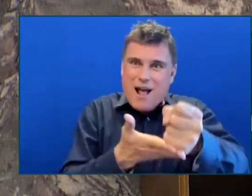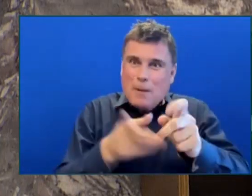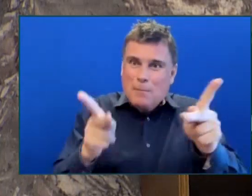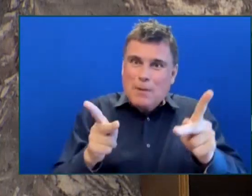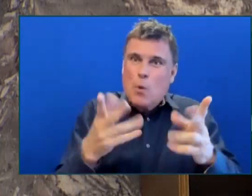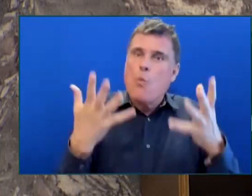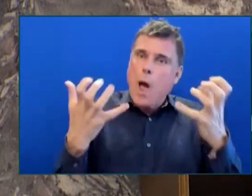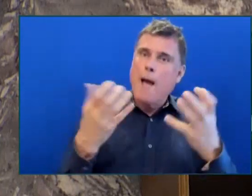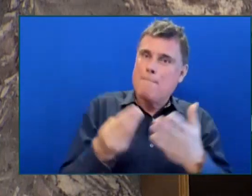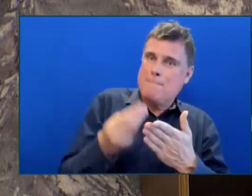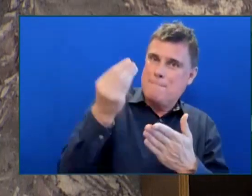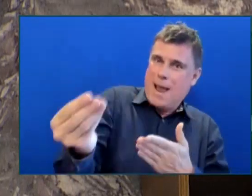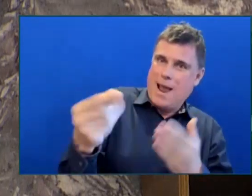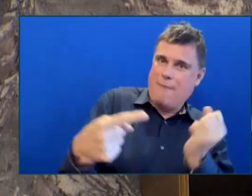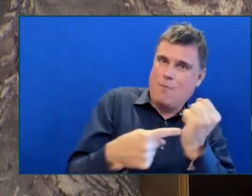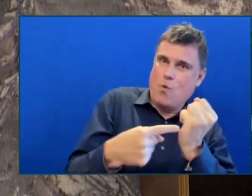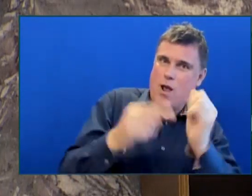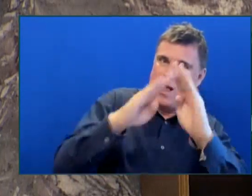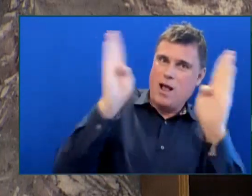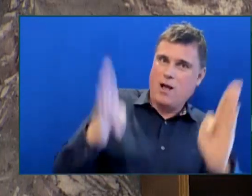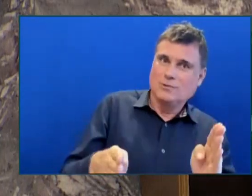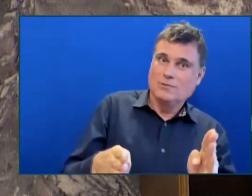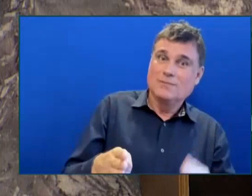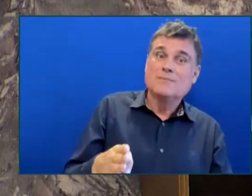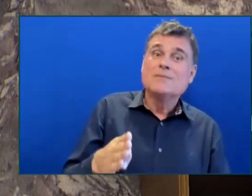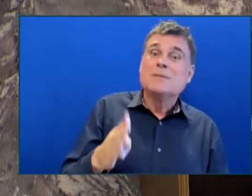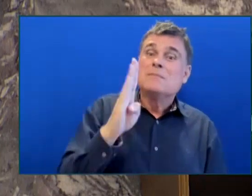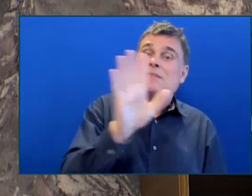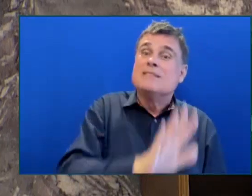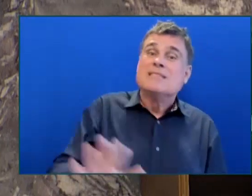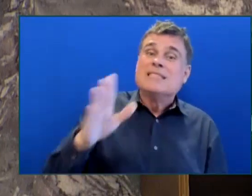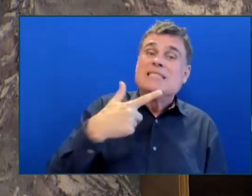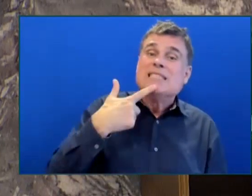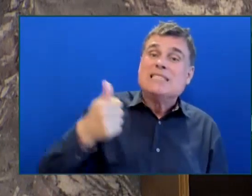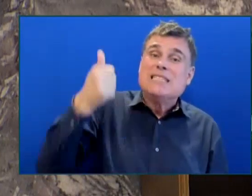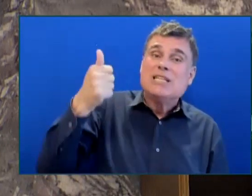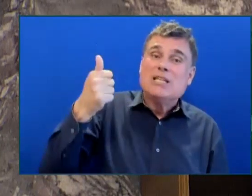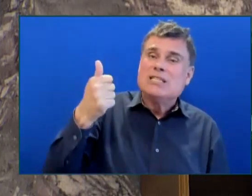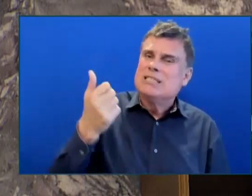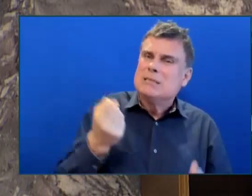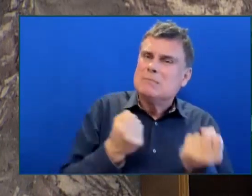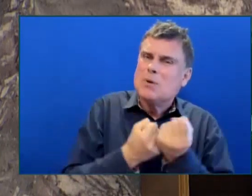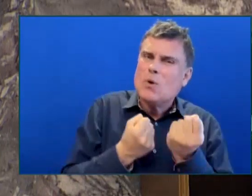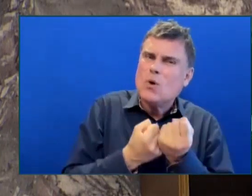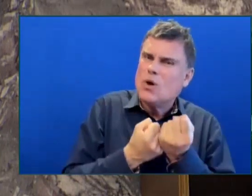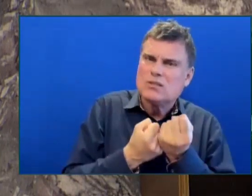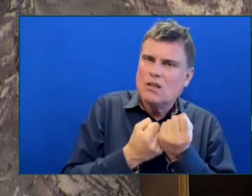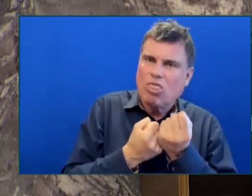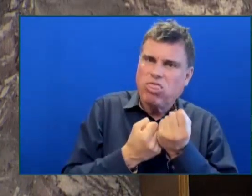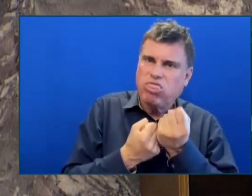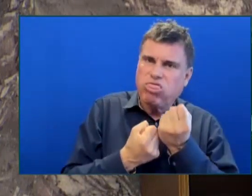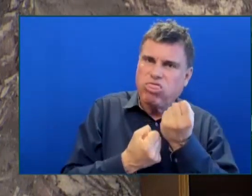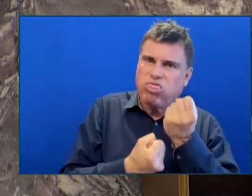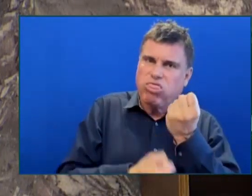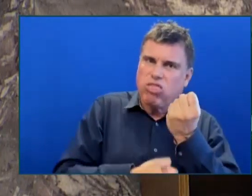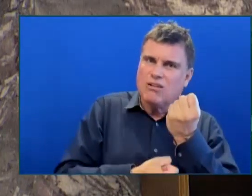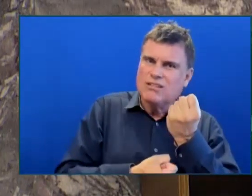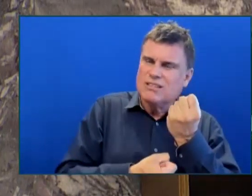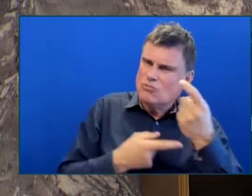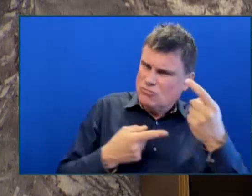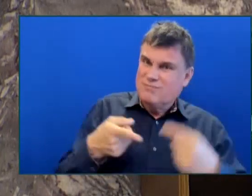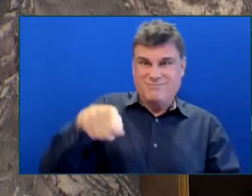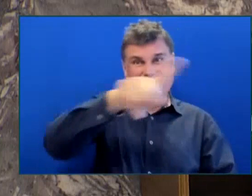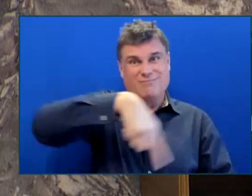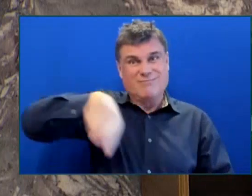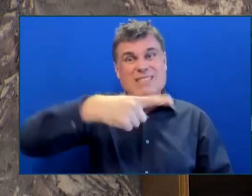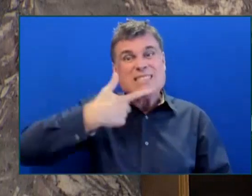entire country while grappling with an affordability crisis that continues to get worse. Under this premier, the number of